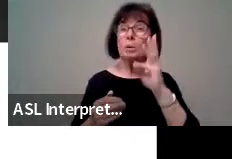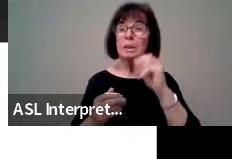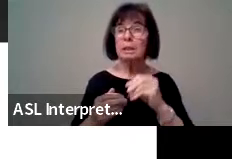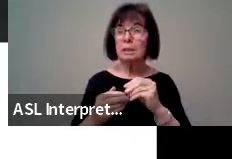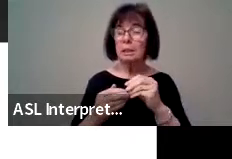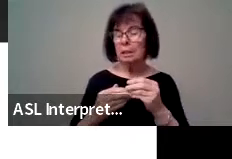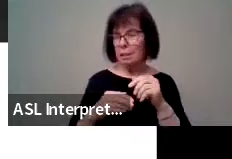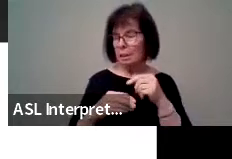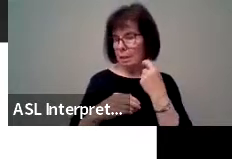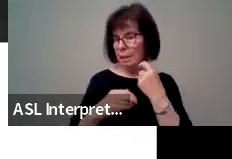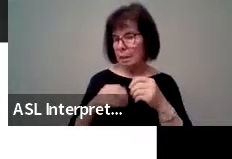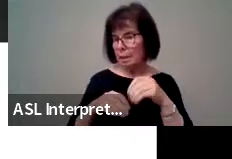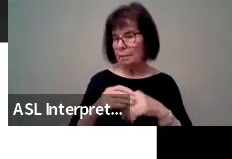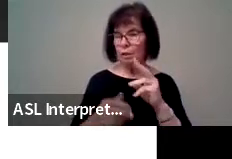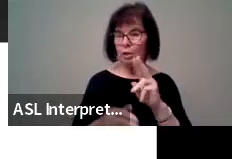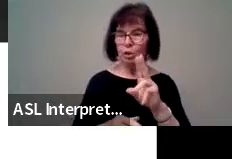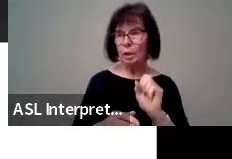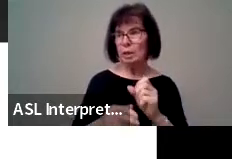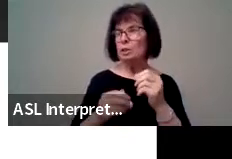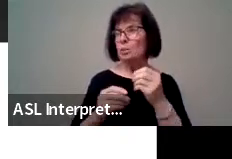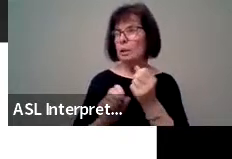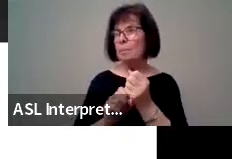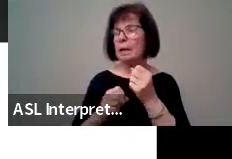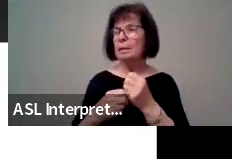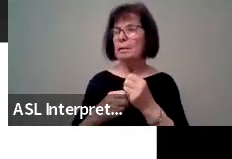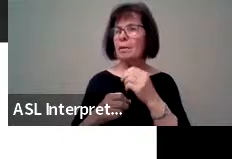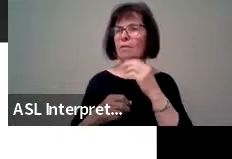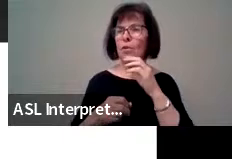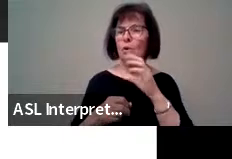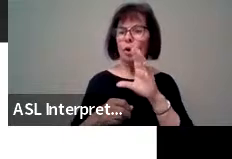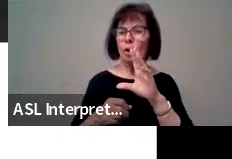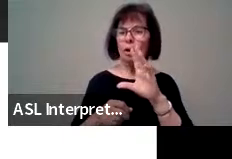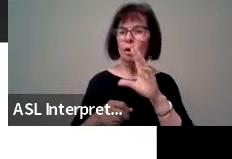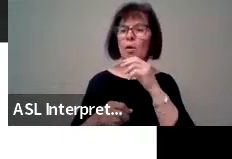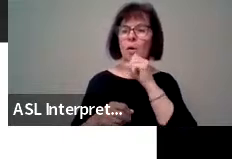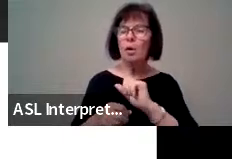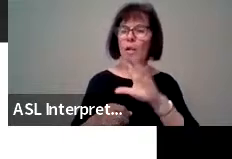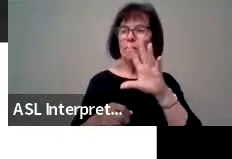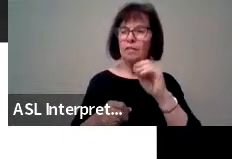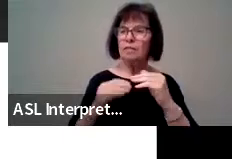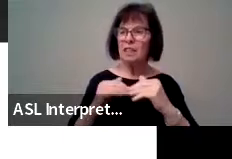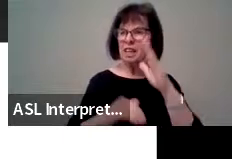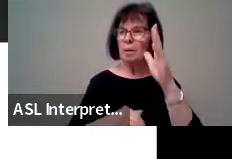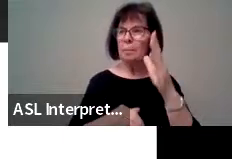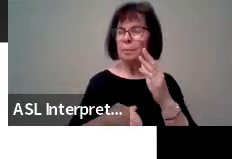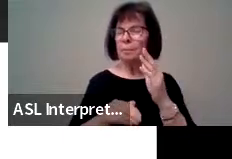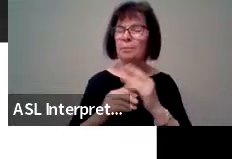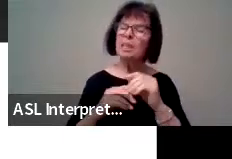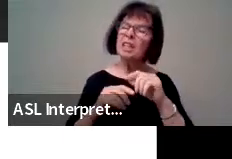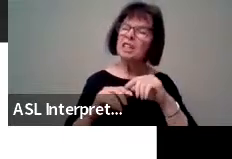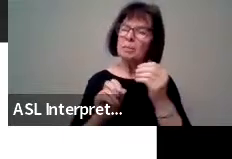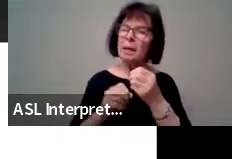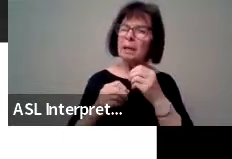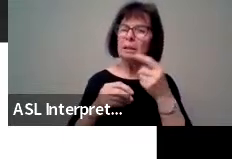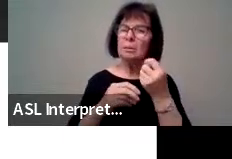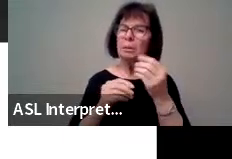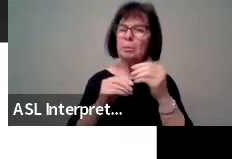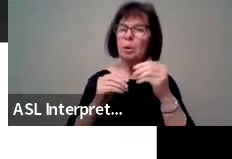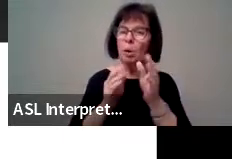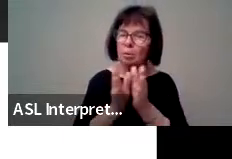just made it a little broader, but we have less data about that fourth dose in that 50 to 60 year range, at least that I've seen so